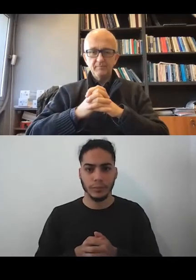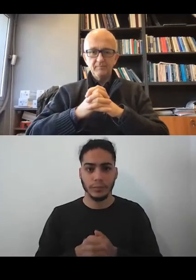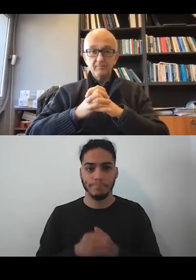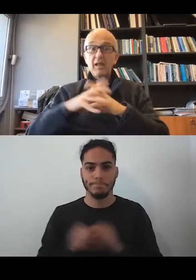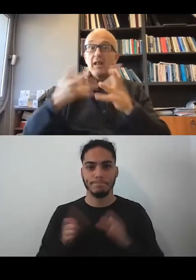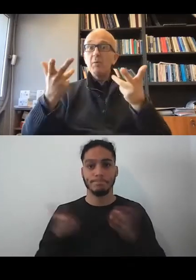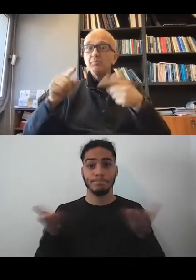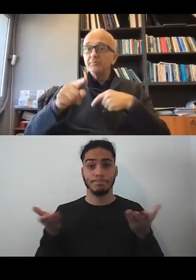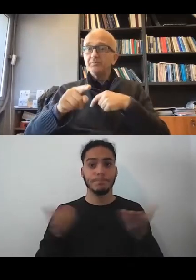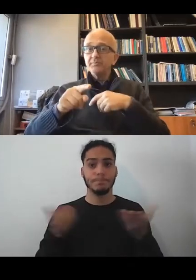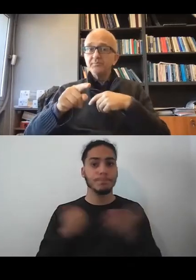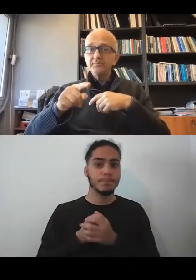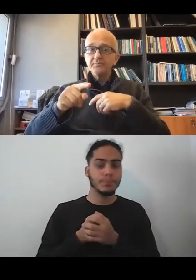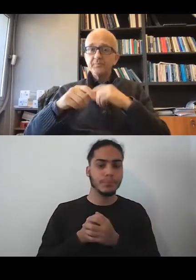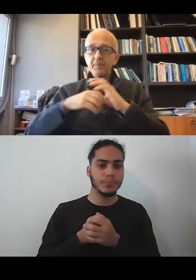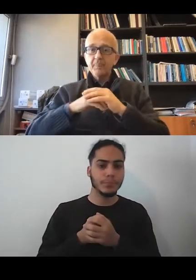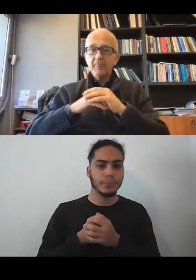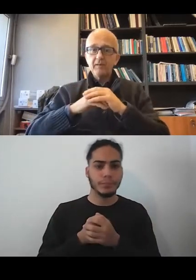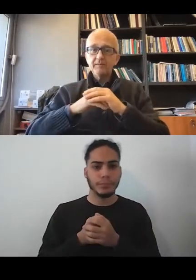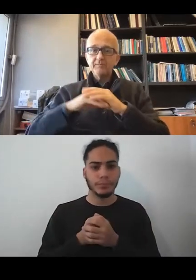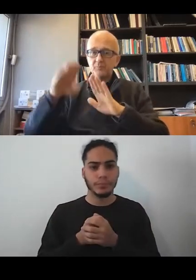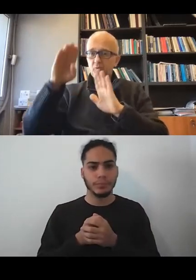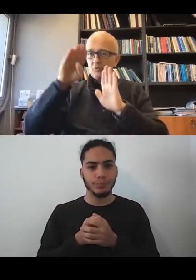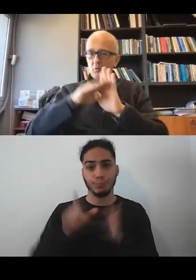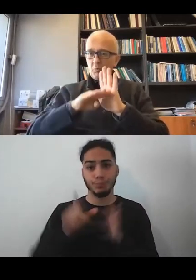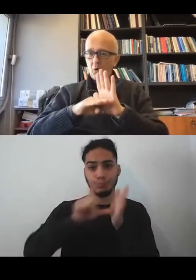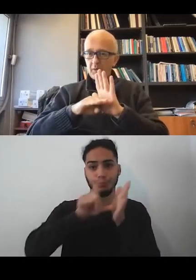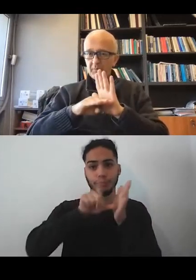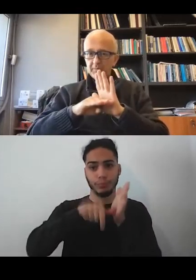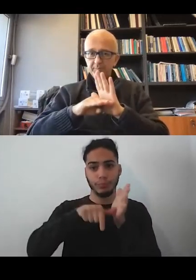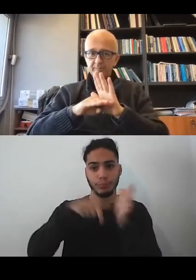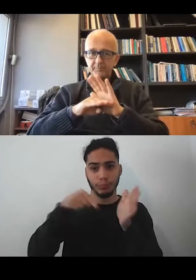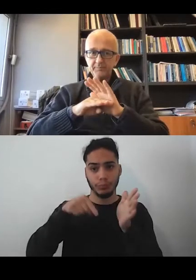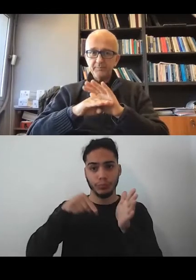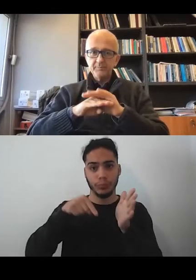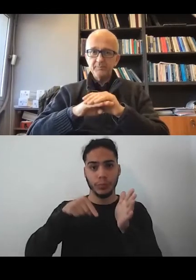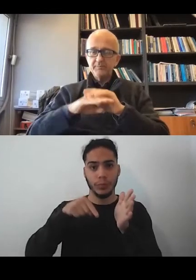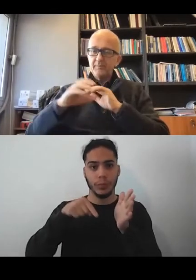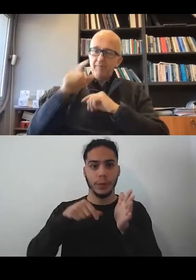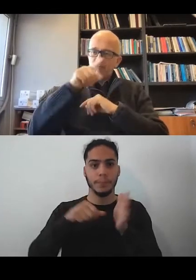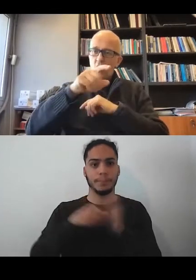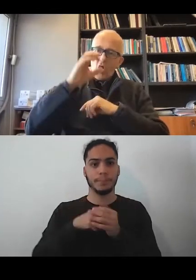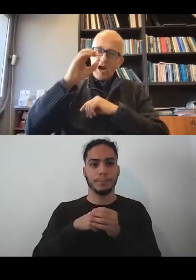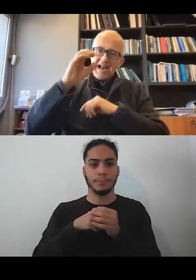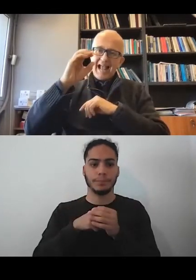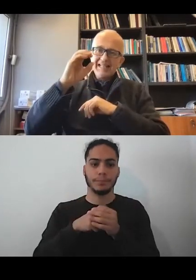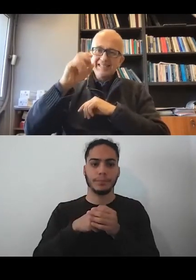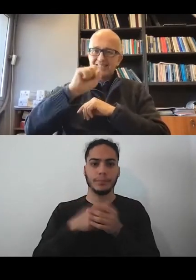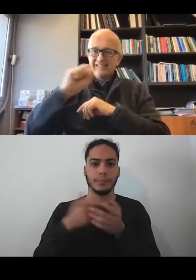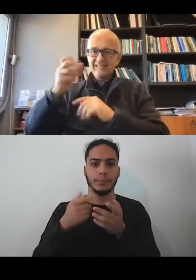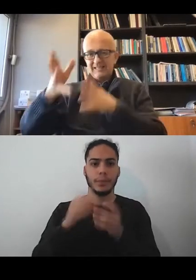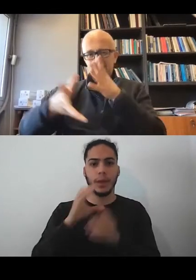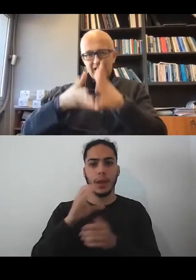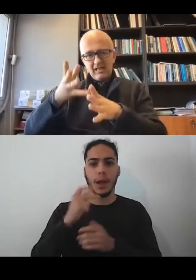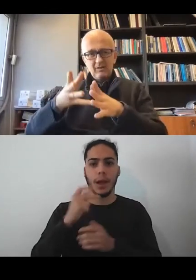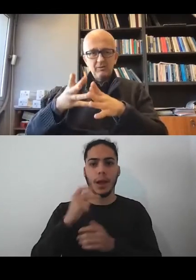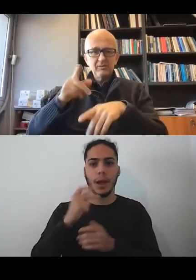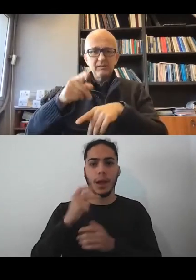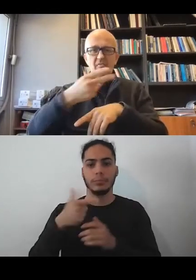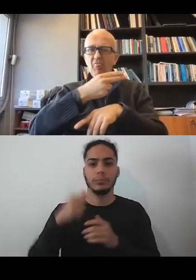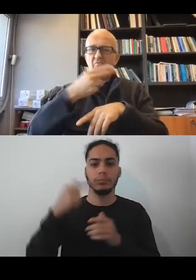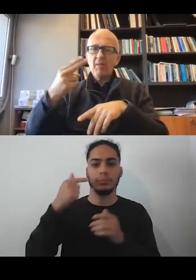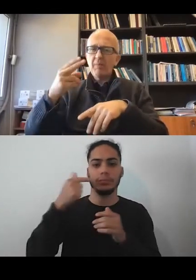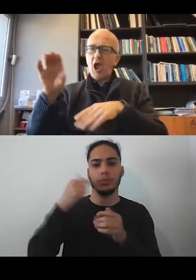So the project CATSL stands for Computer Assisted Teaching of